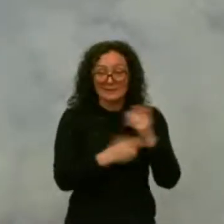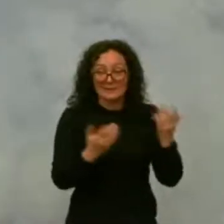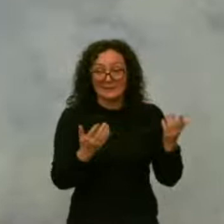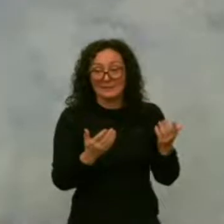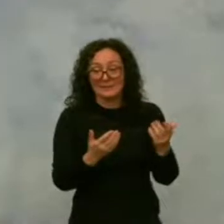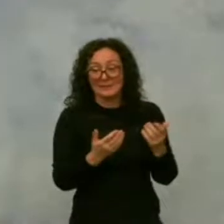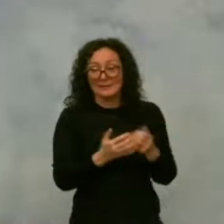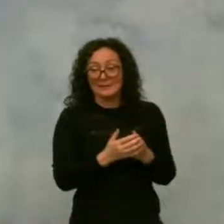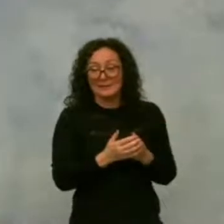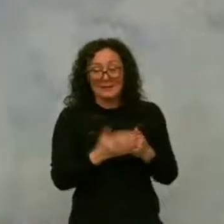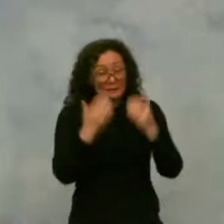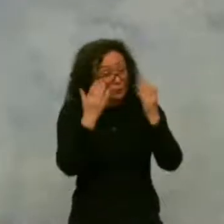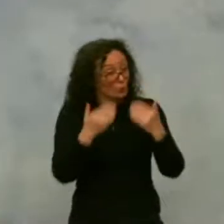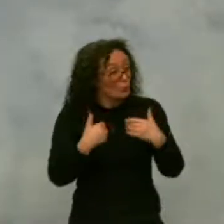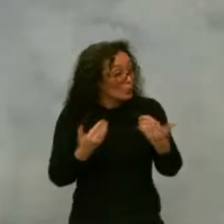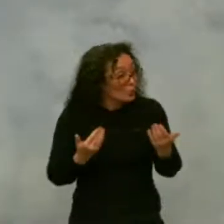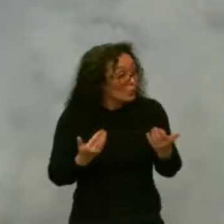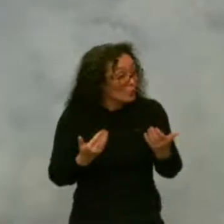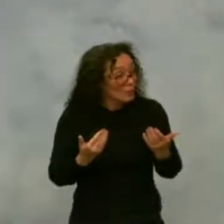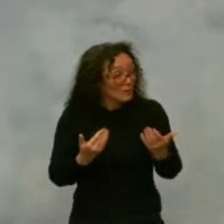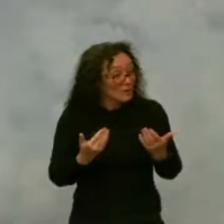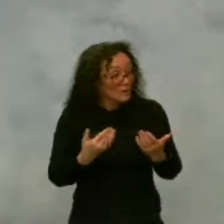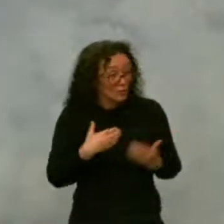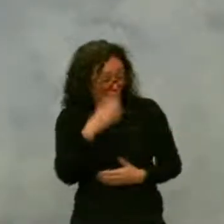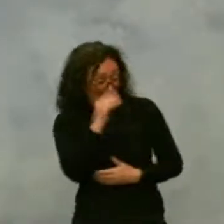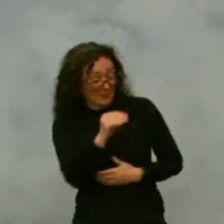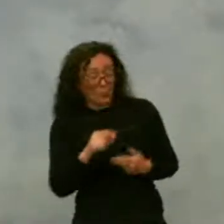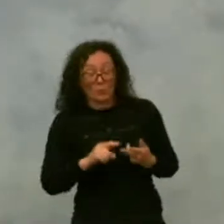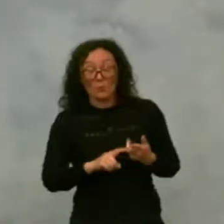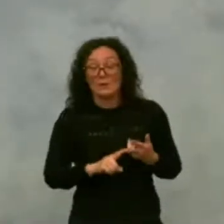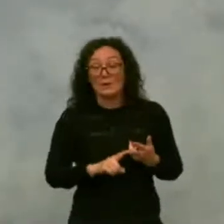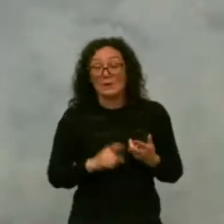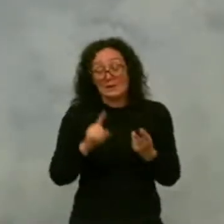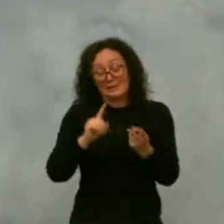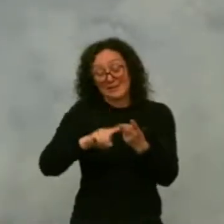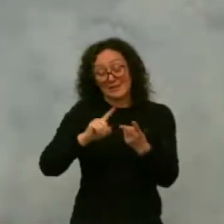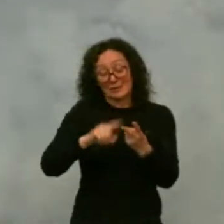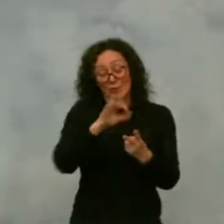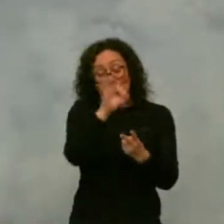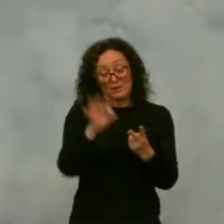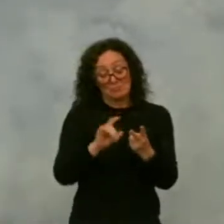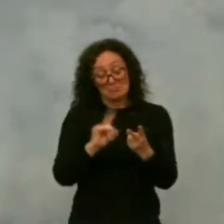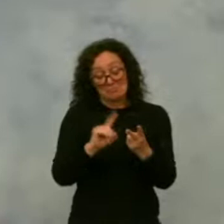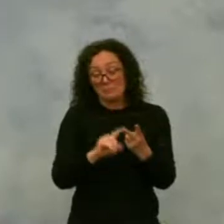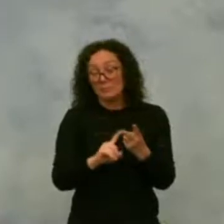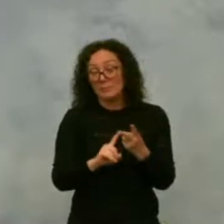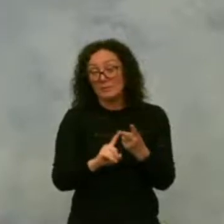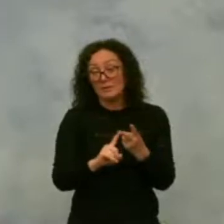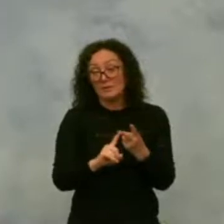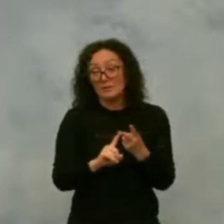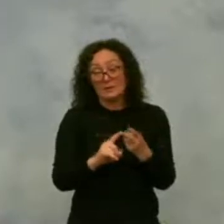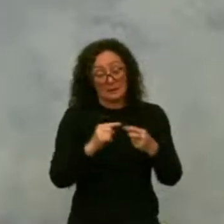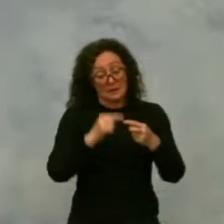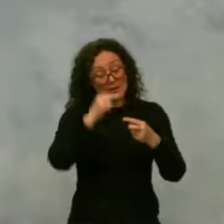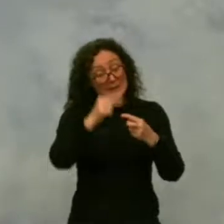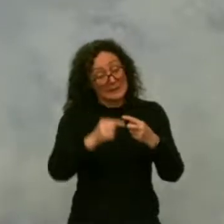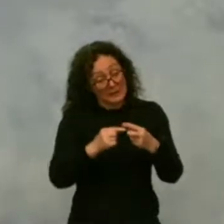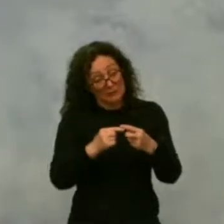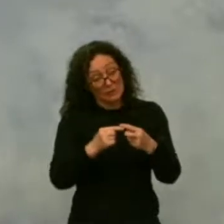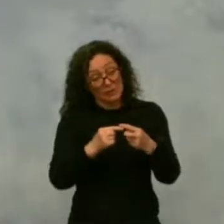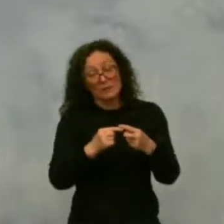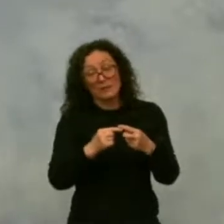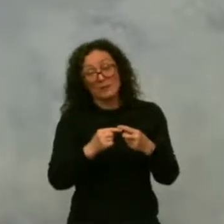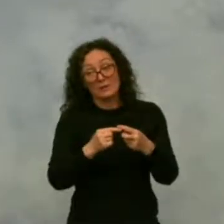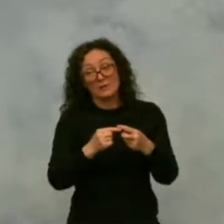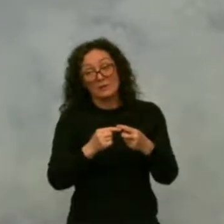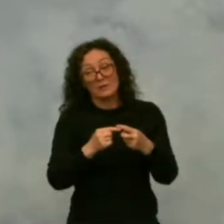If you don't know, that'd be good if you get back on that one. And the second one, next year is going to be the